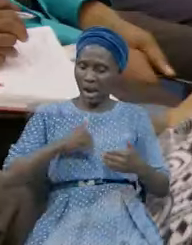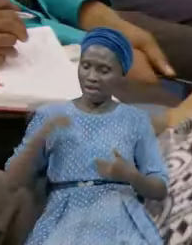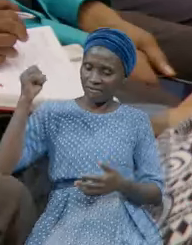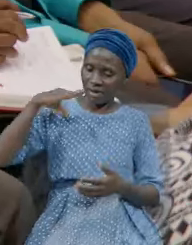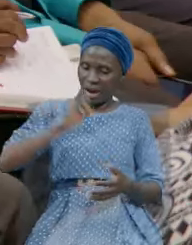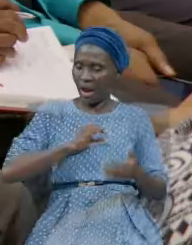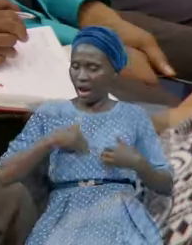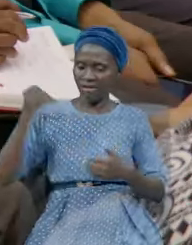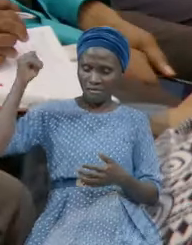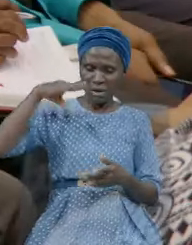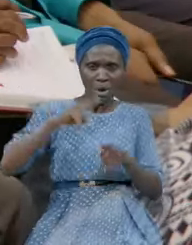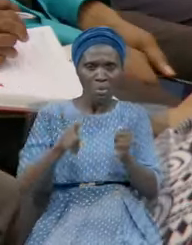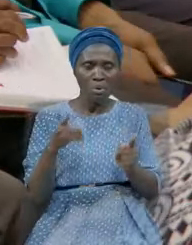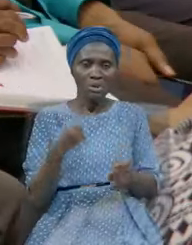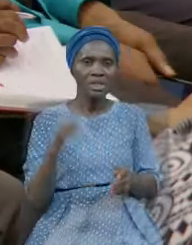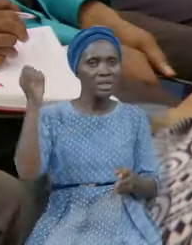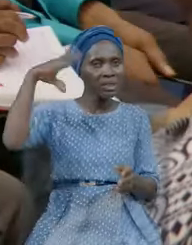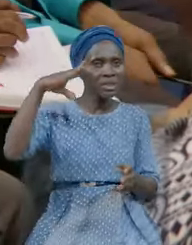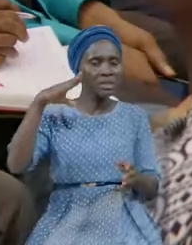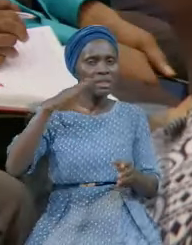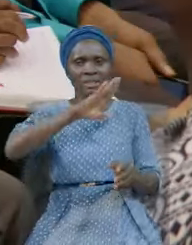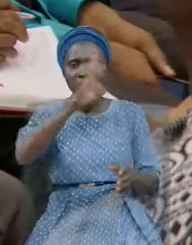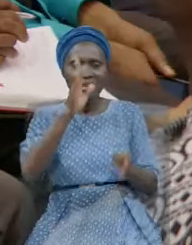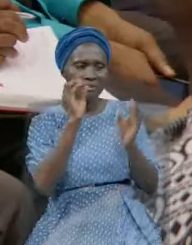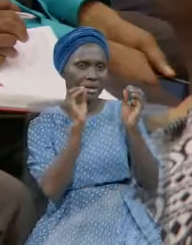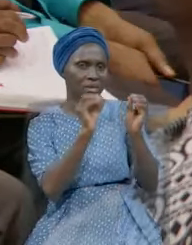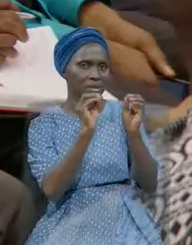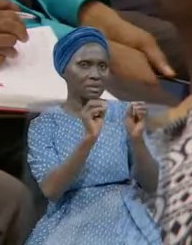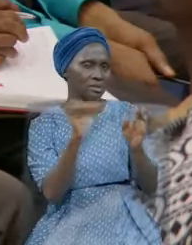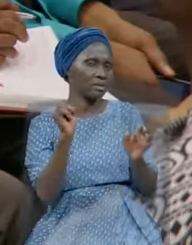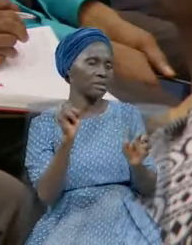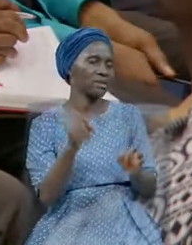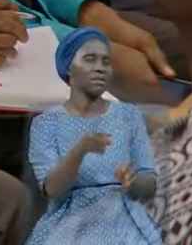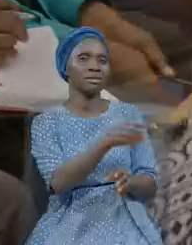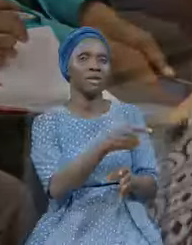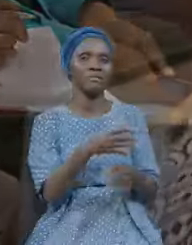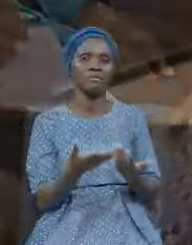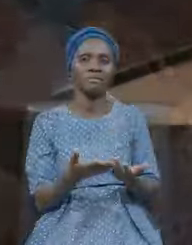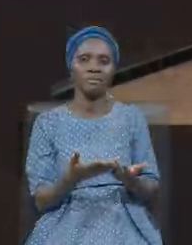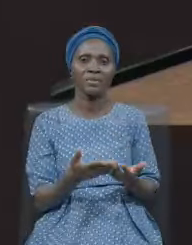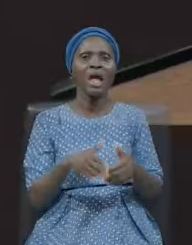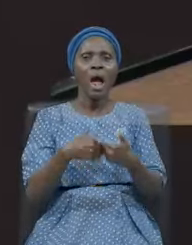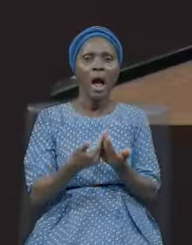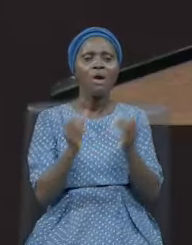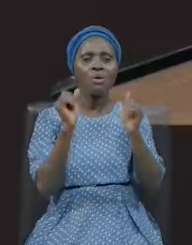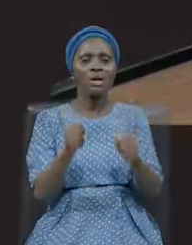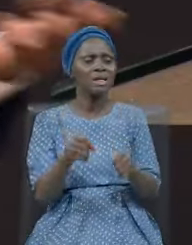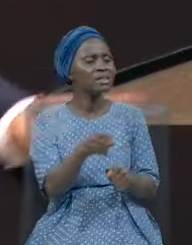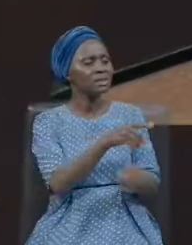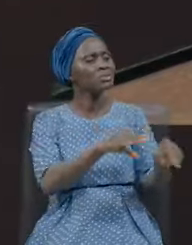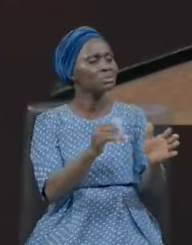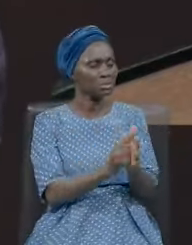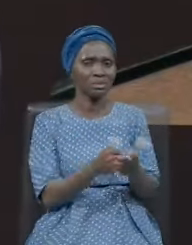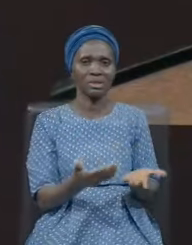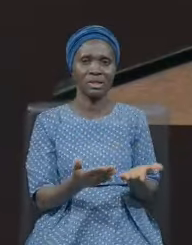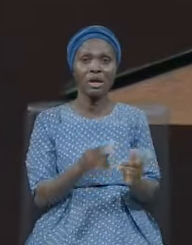them. The grace never teaches them. How could you do that? You now have grace. When you didn't